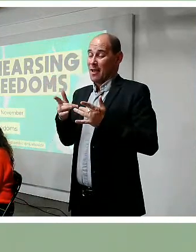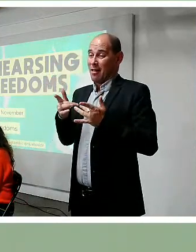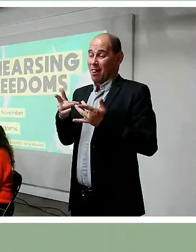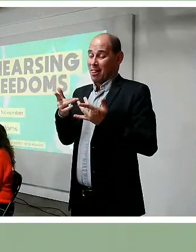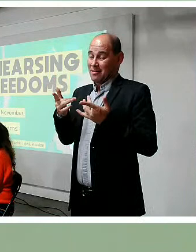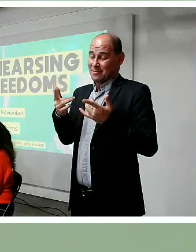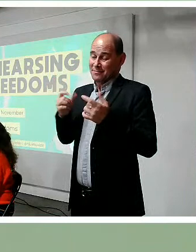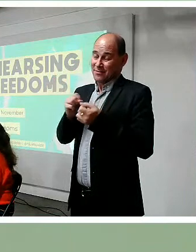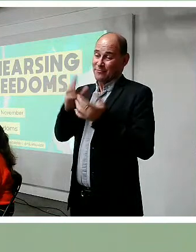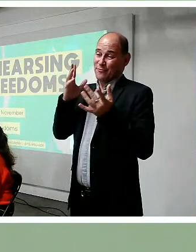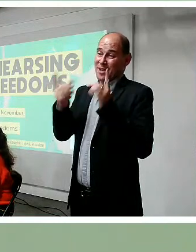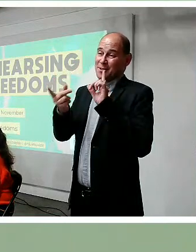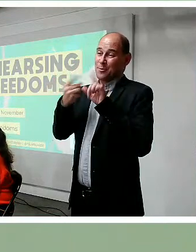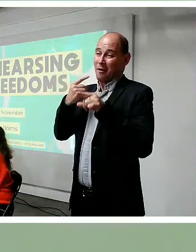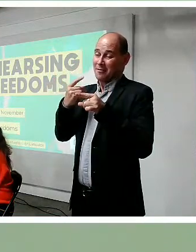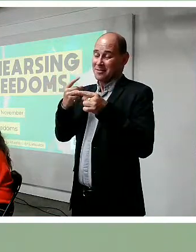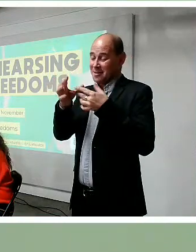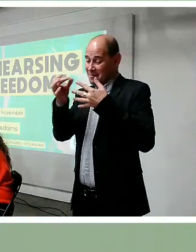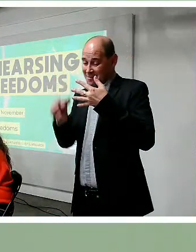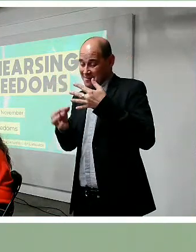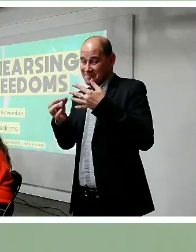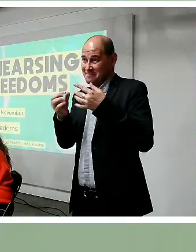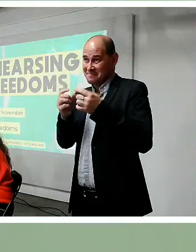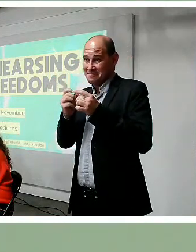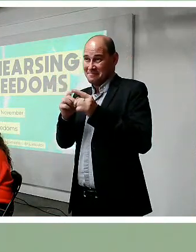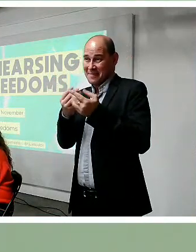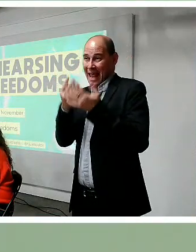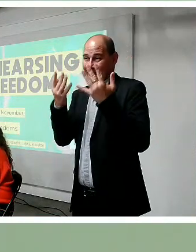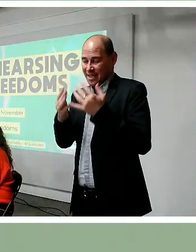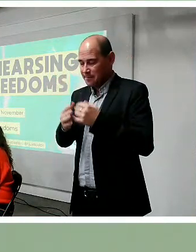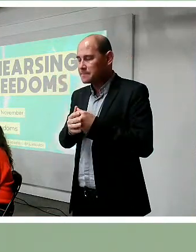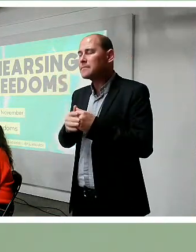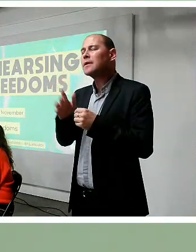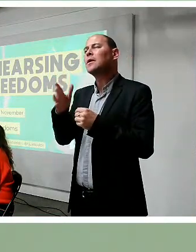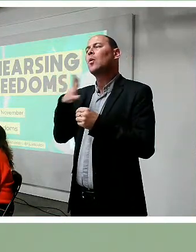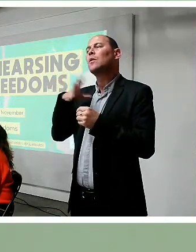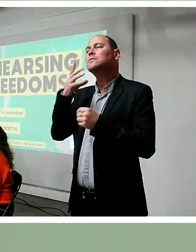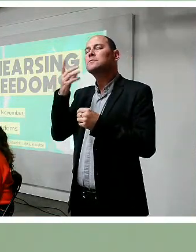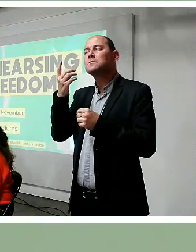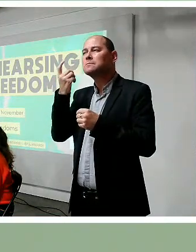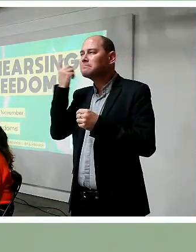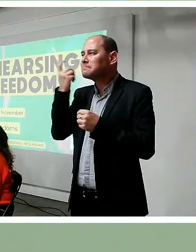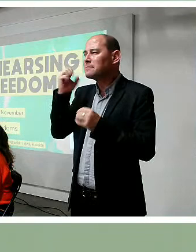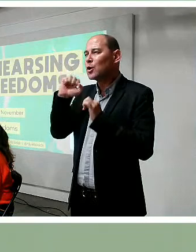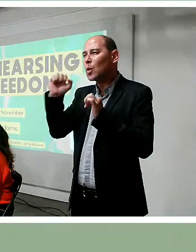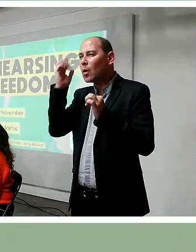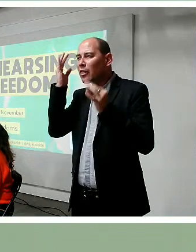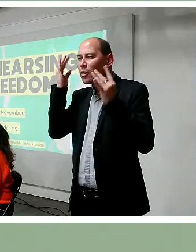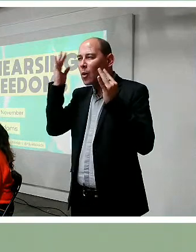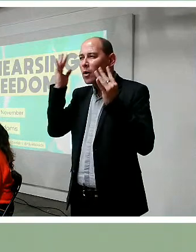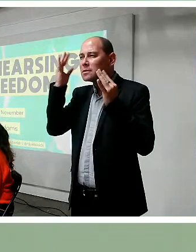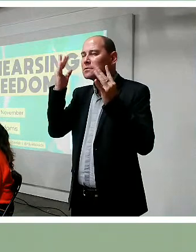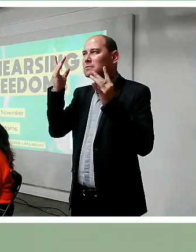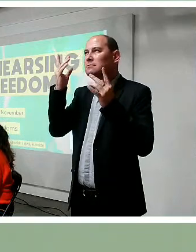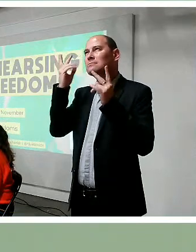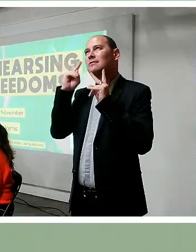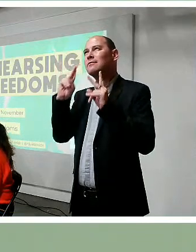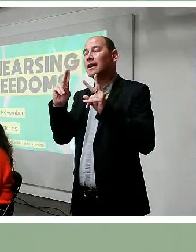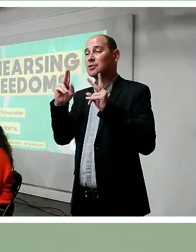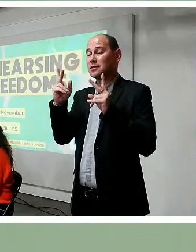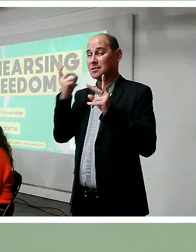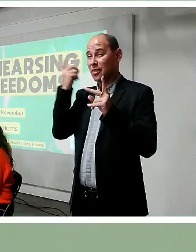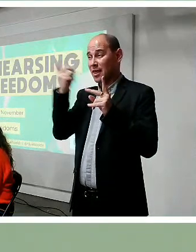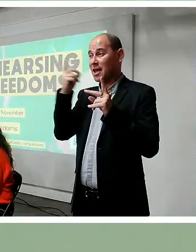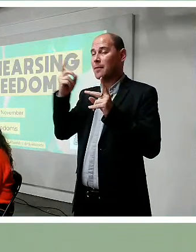you. But we would love to hear your thoughts and reflections on thinking about the welfare state as a form